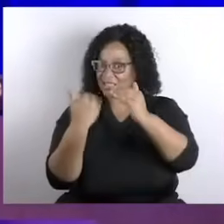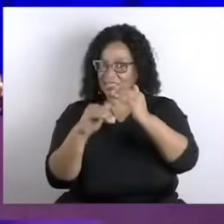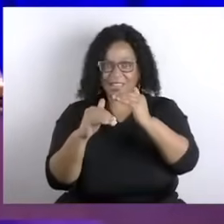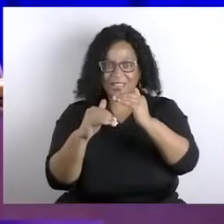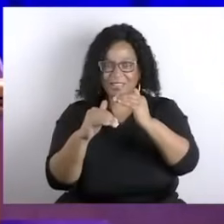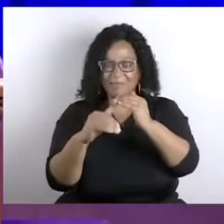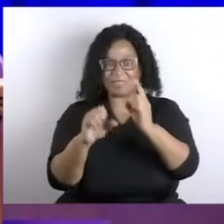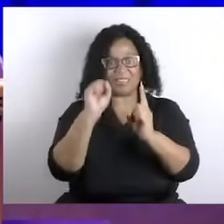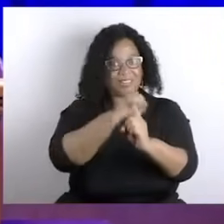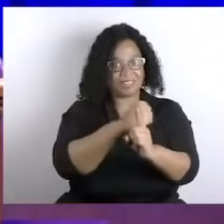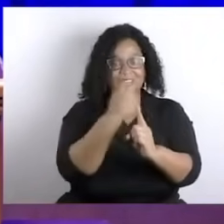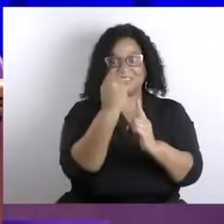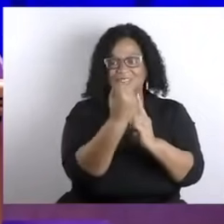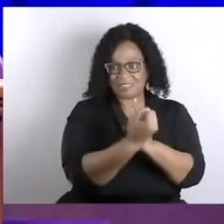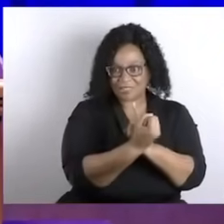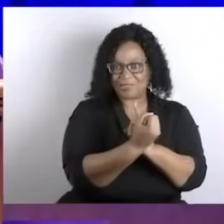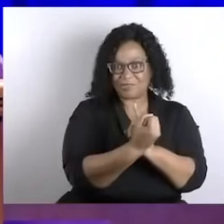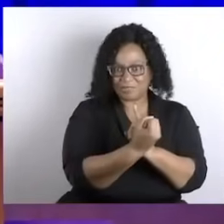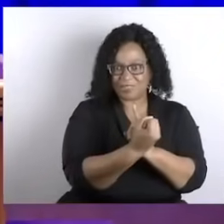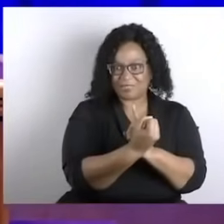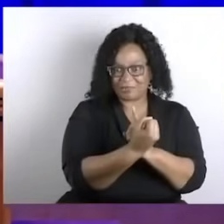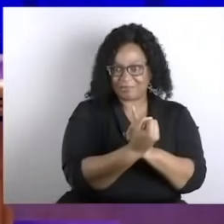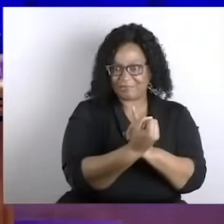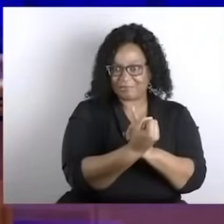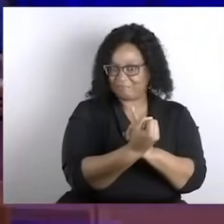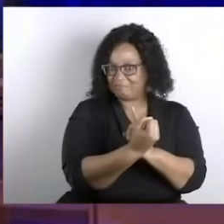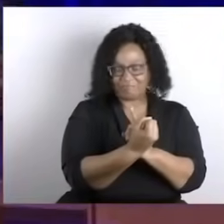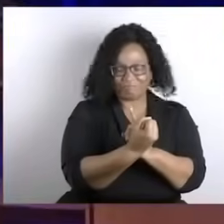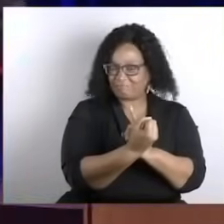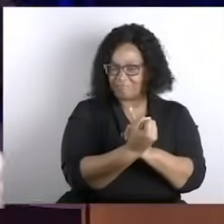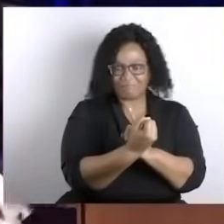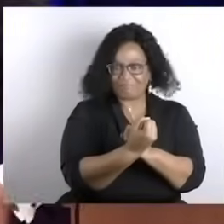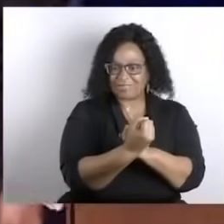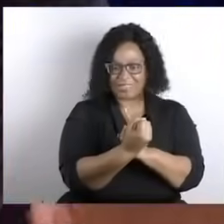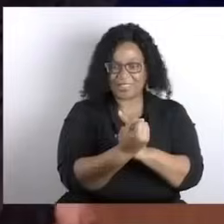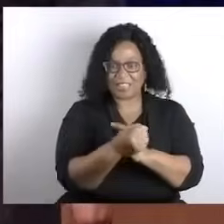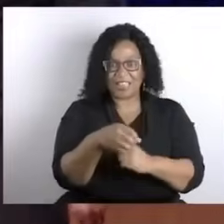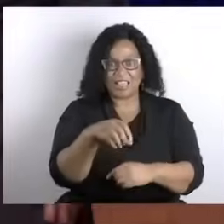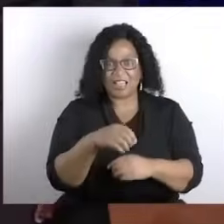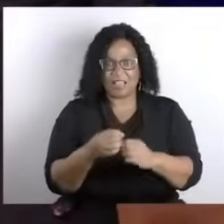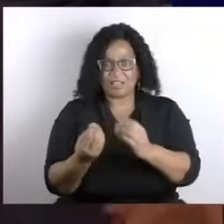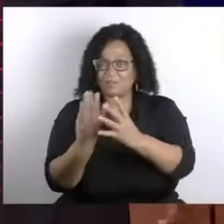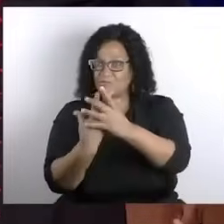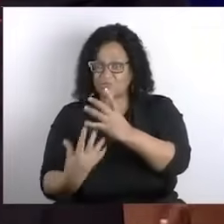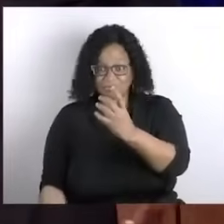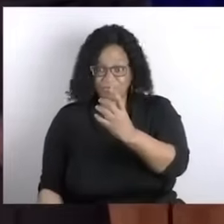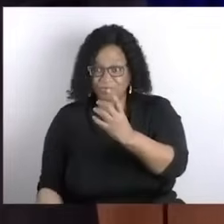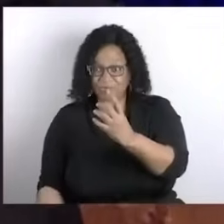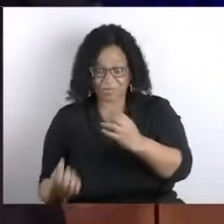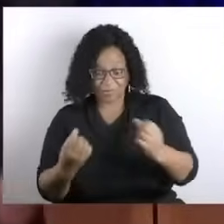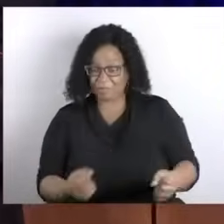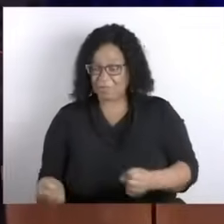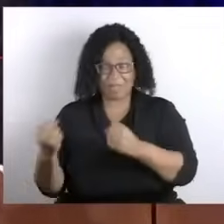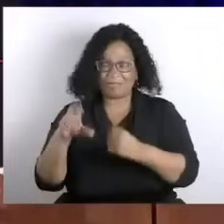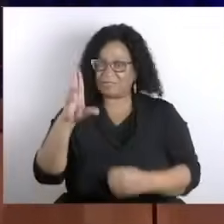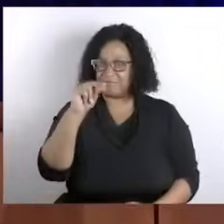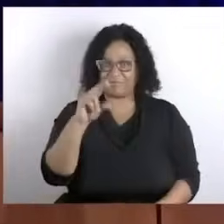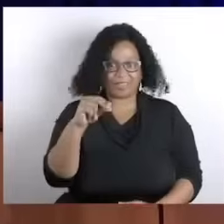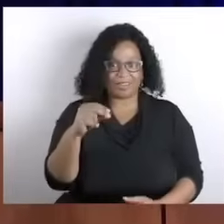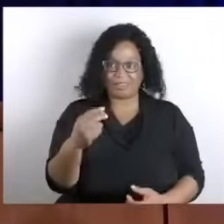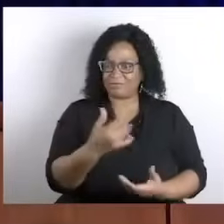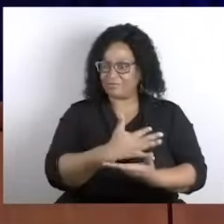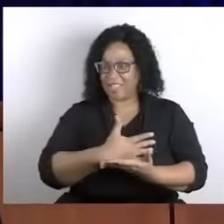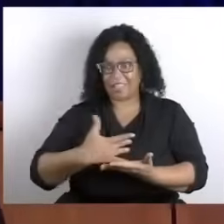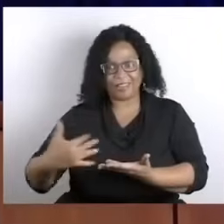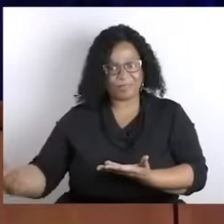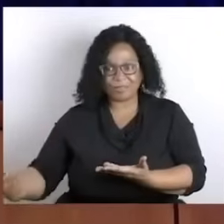the circumstances of this situation. God ain't lost none of his power. He's still the great and mighty God that